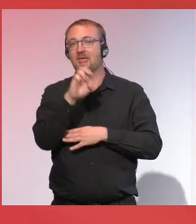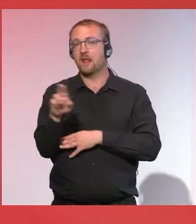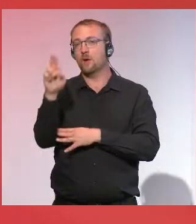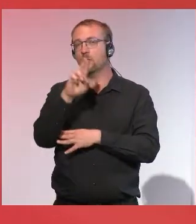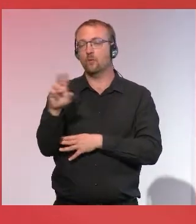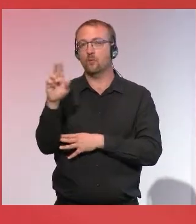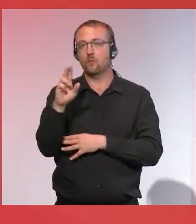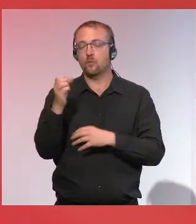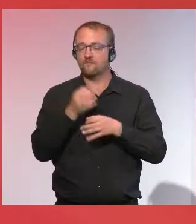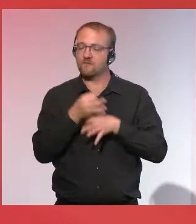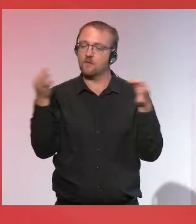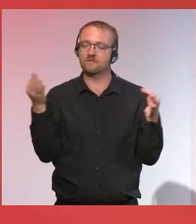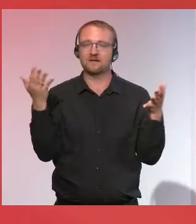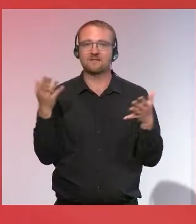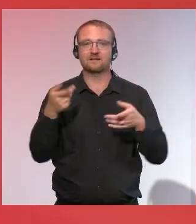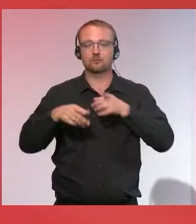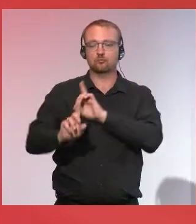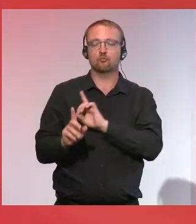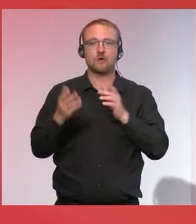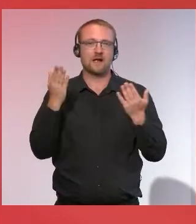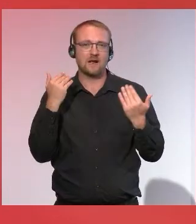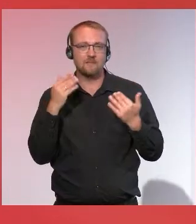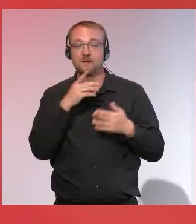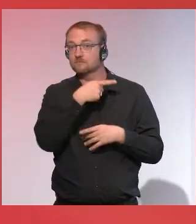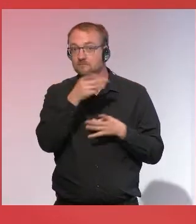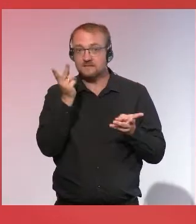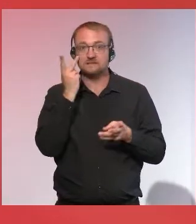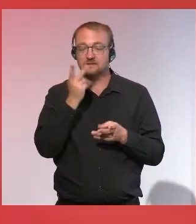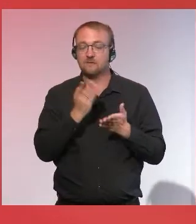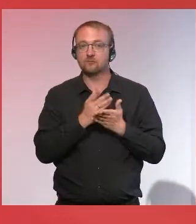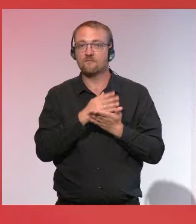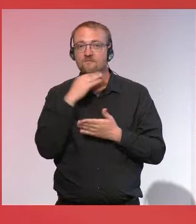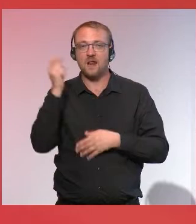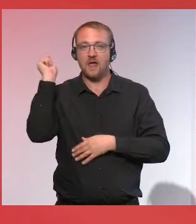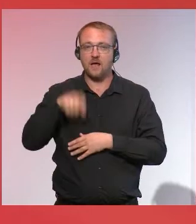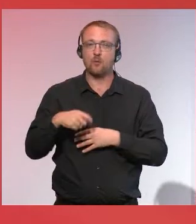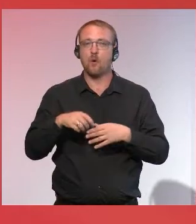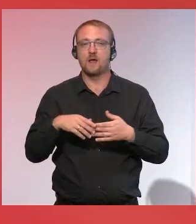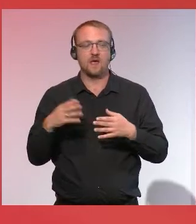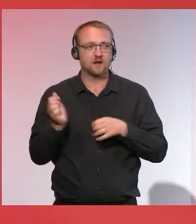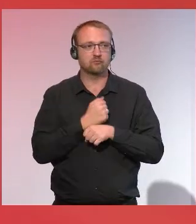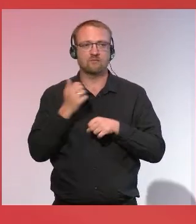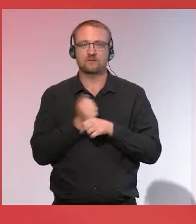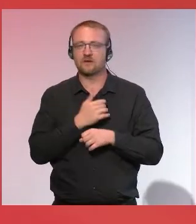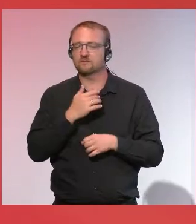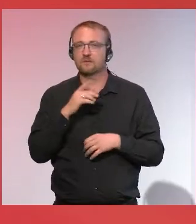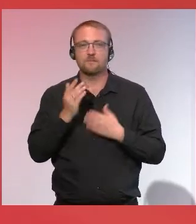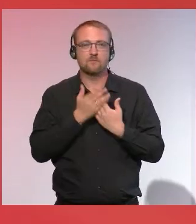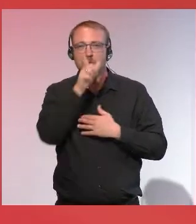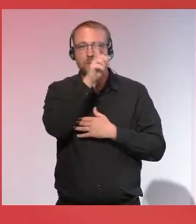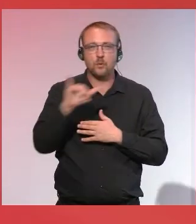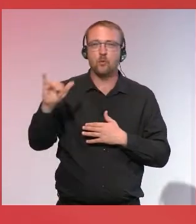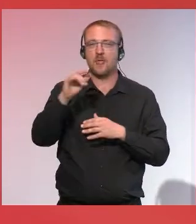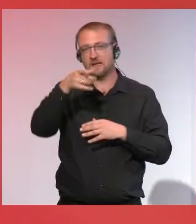see, many records were broken in Europe. We had a massive rainfall in July in Germany and Belgium,